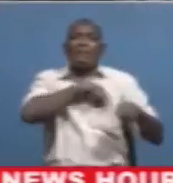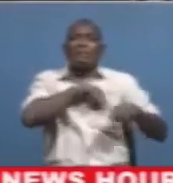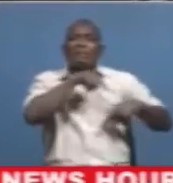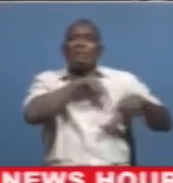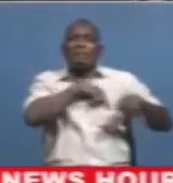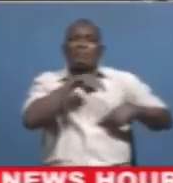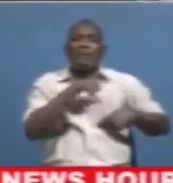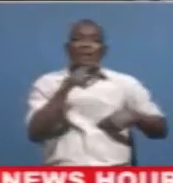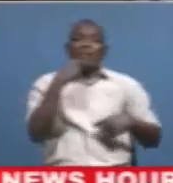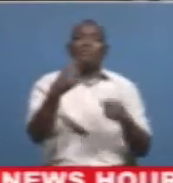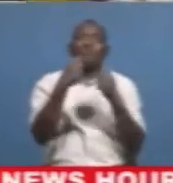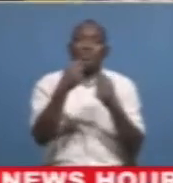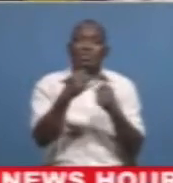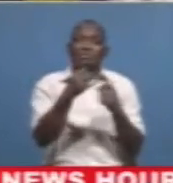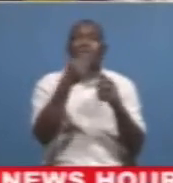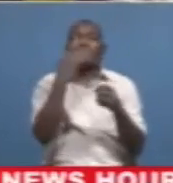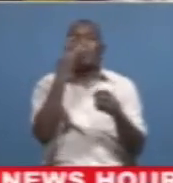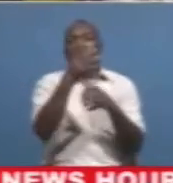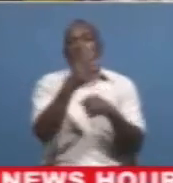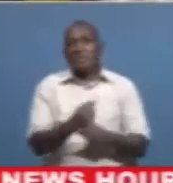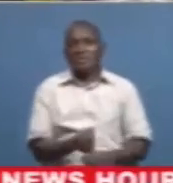strongest got water.